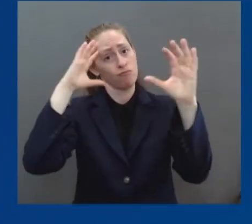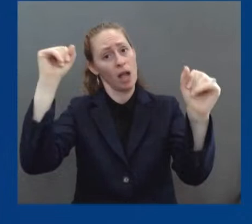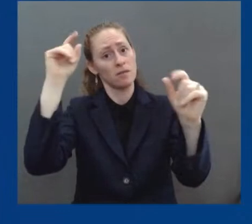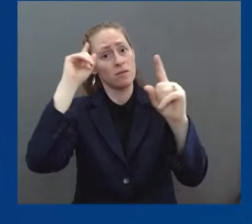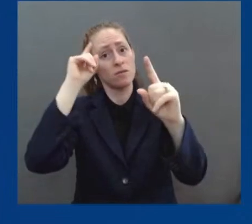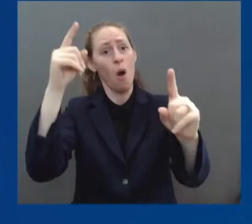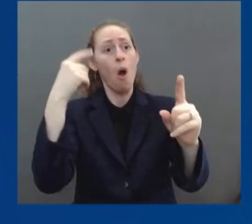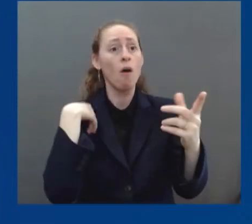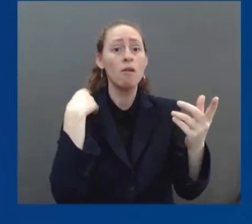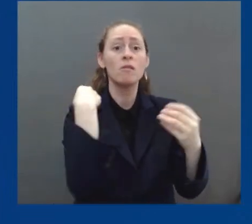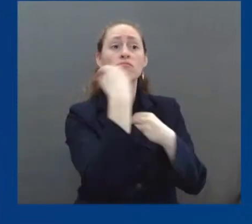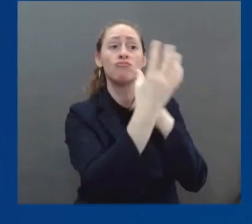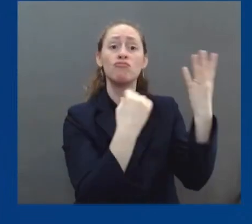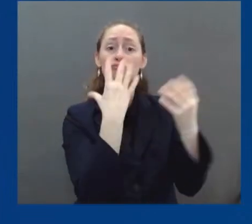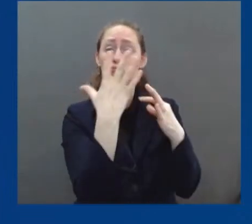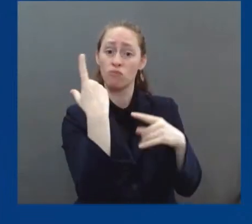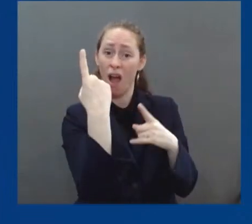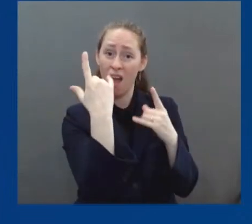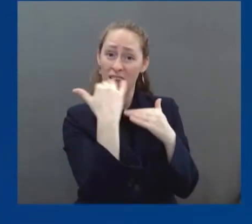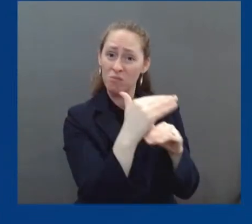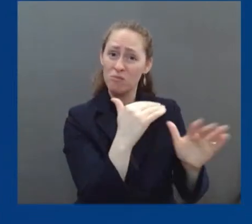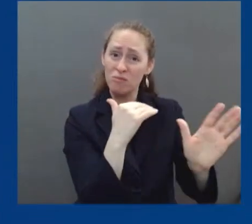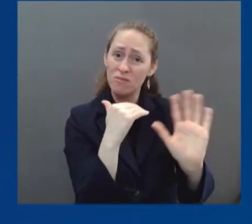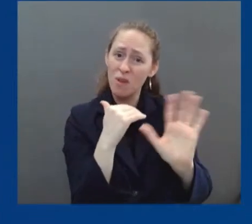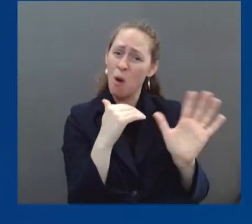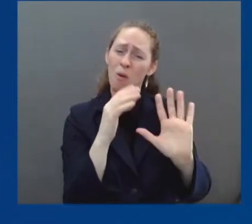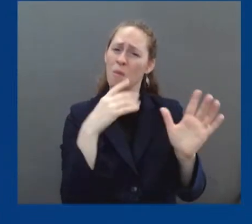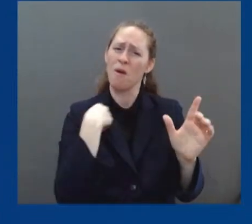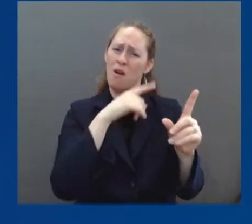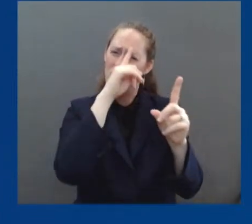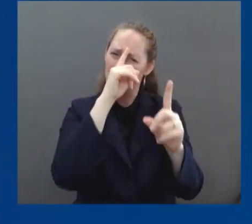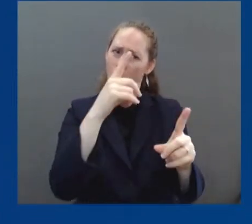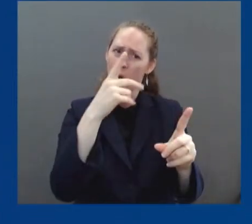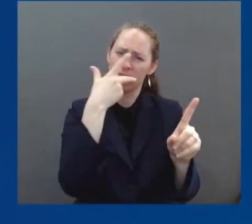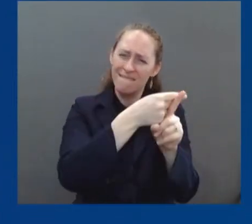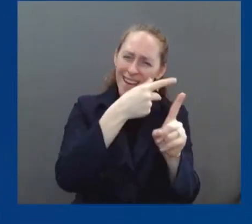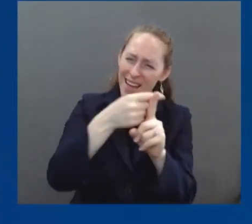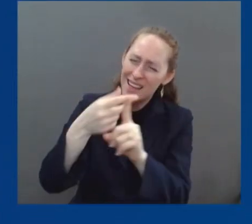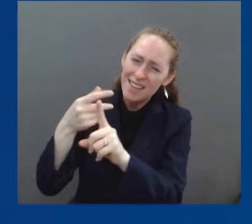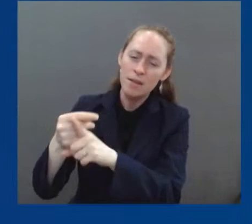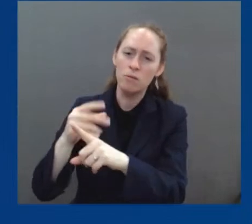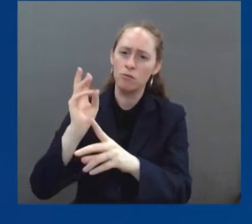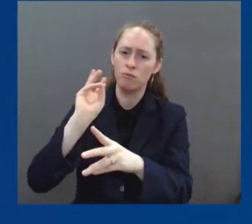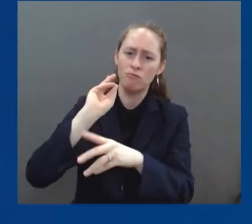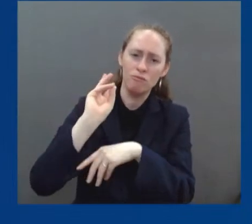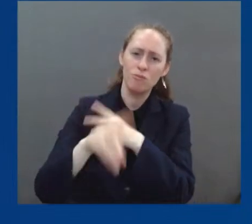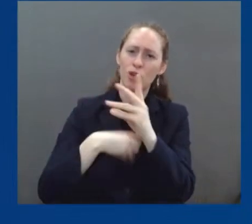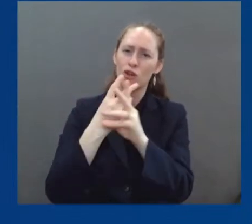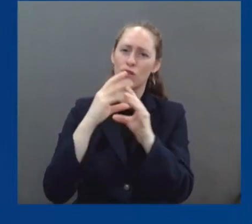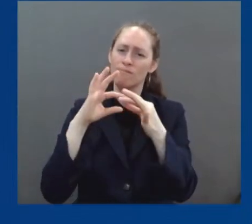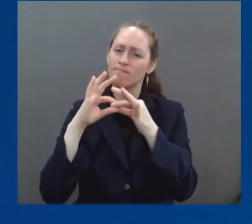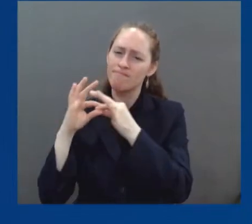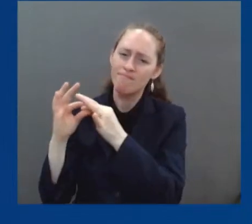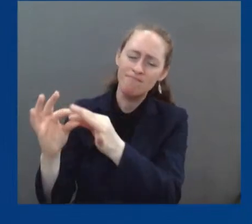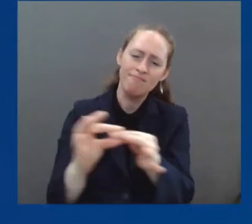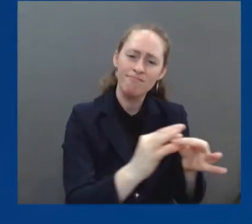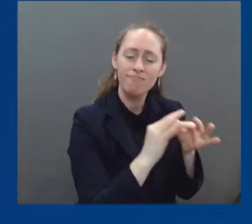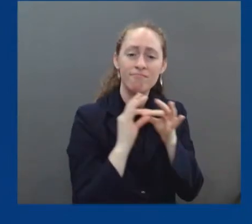effort. The U.S. was the first country in the world to donate a significant amount of our own vaccine